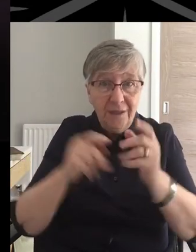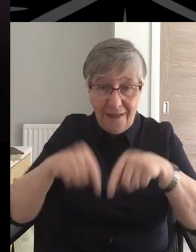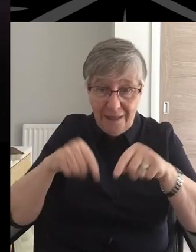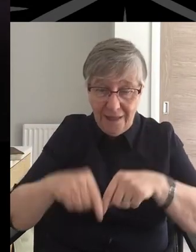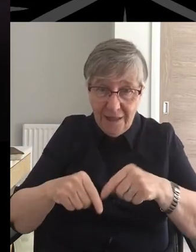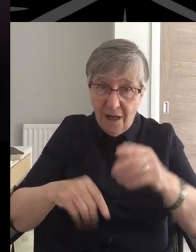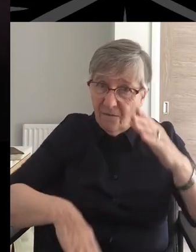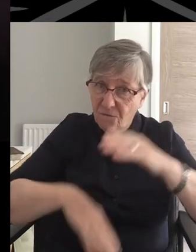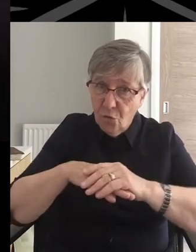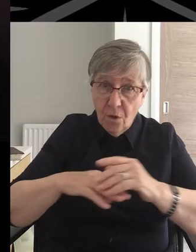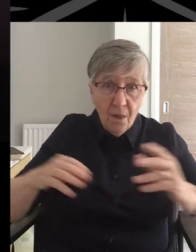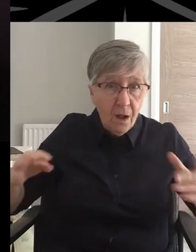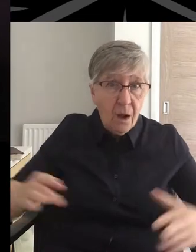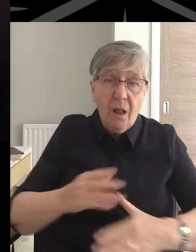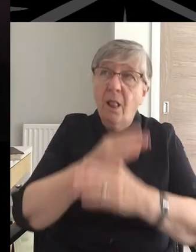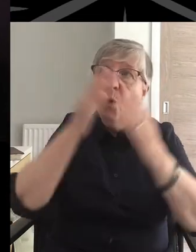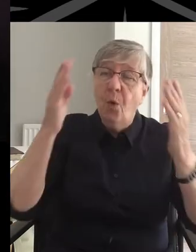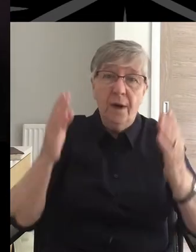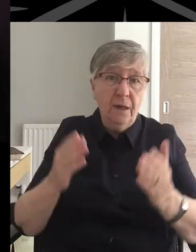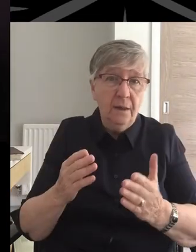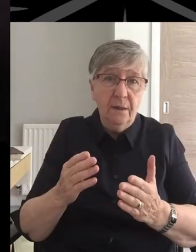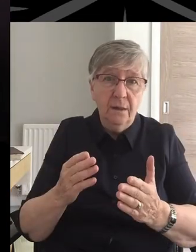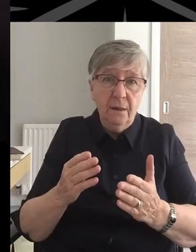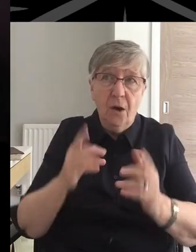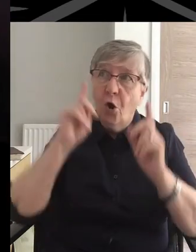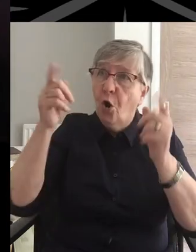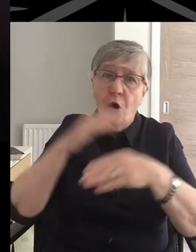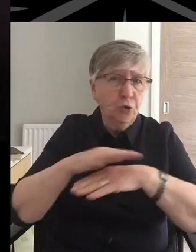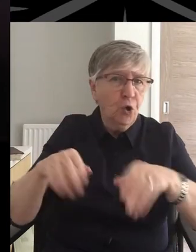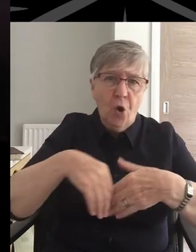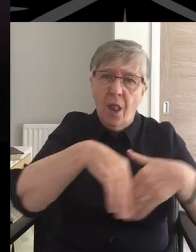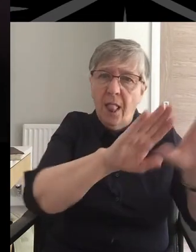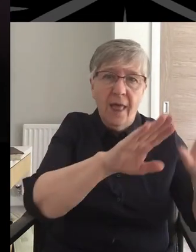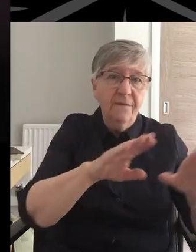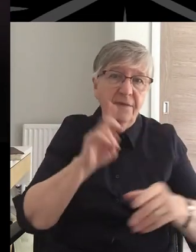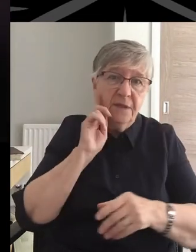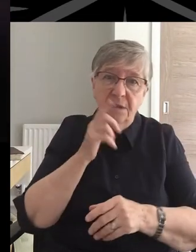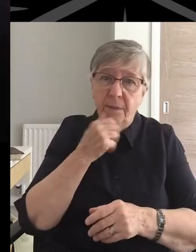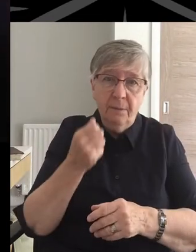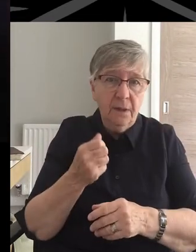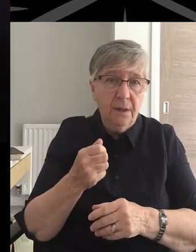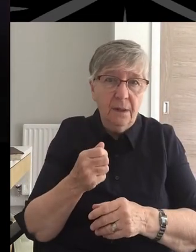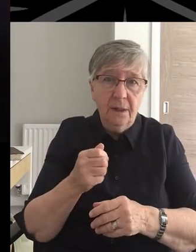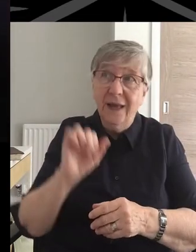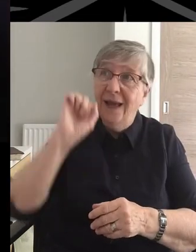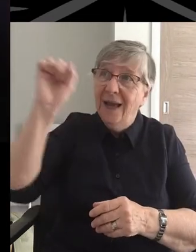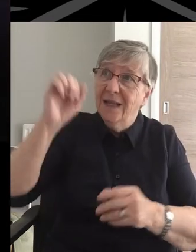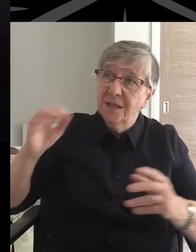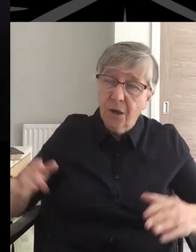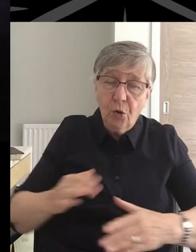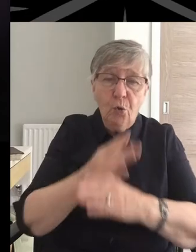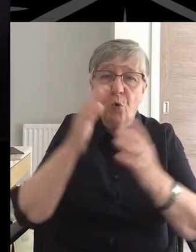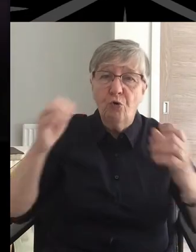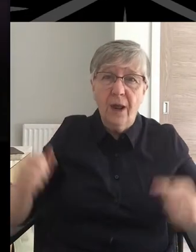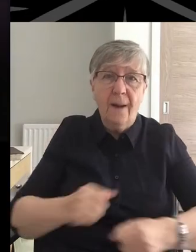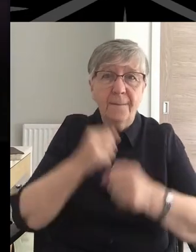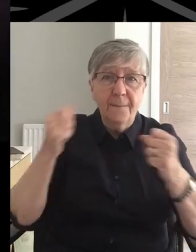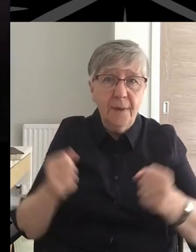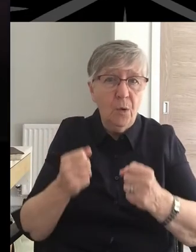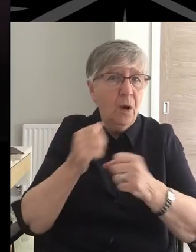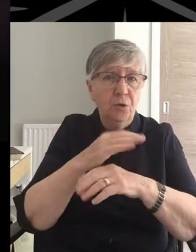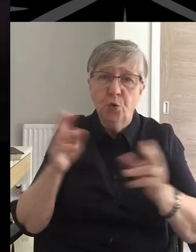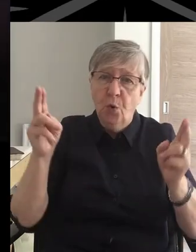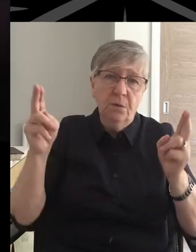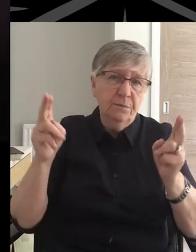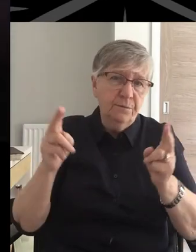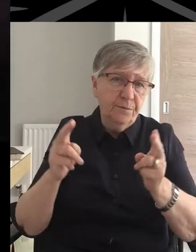fullness. The Lord has not abandoned his people. They are not out of reach. His glory and his power do not fade